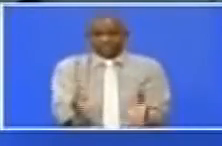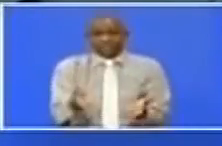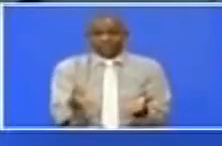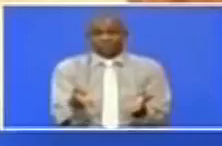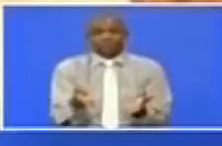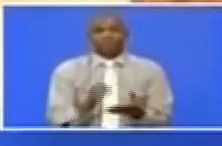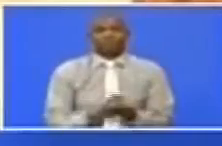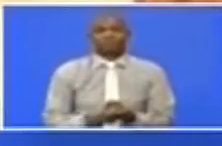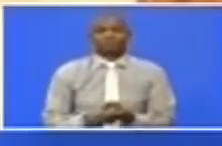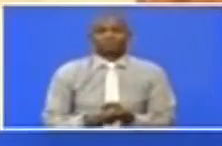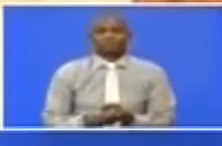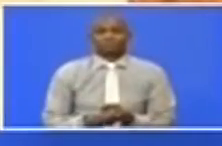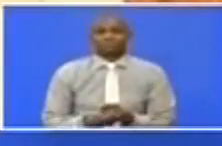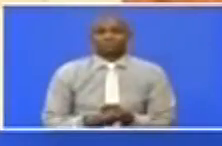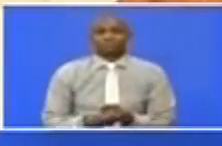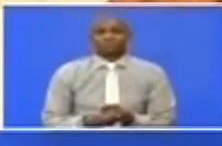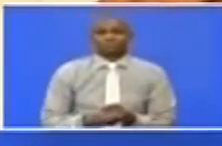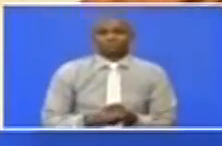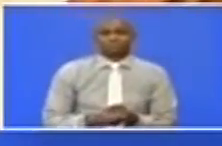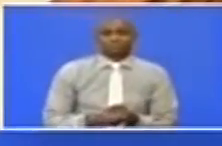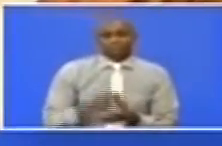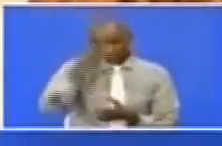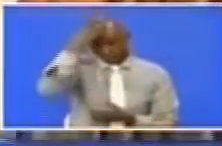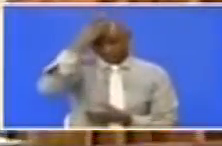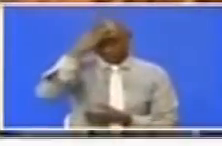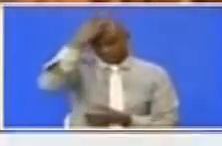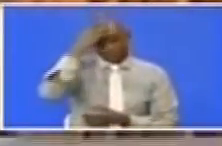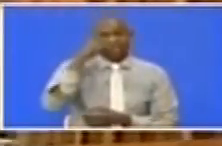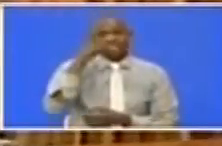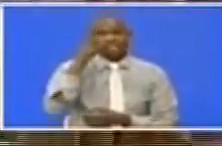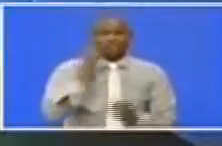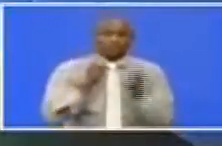in the Federation. Moses Wahisi, KTN Sports.